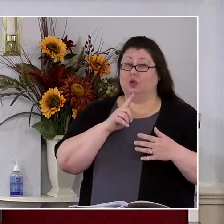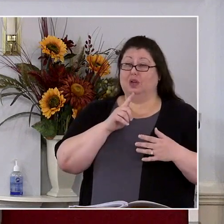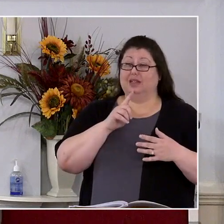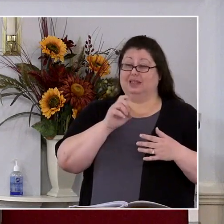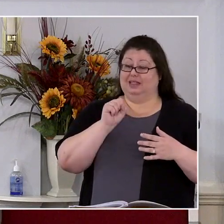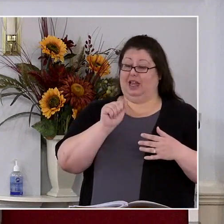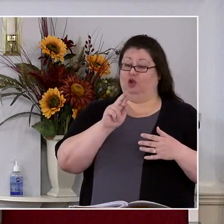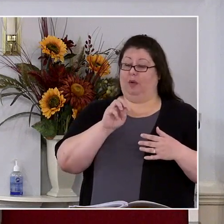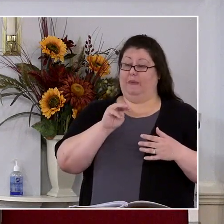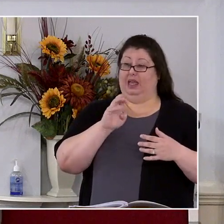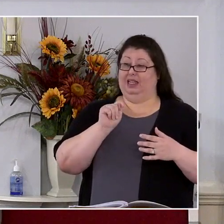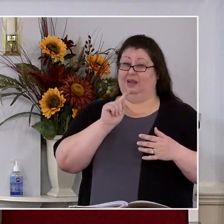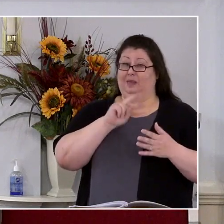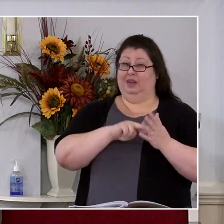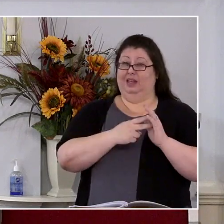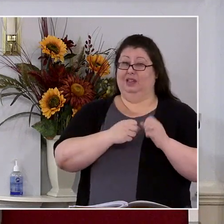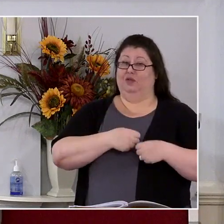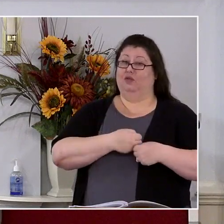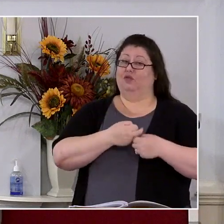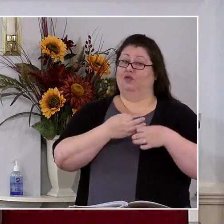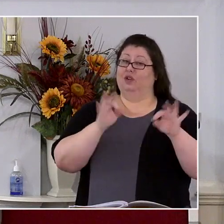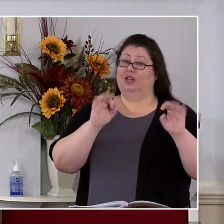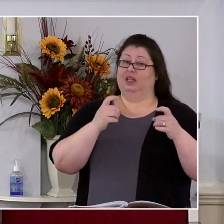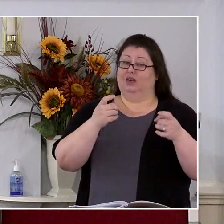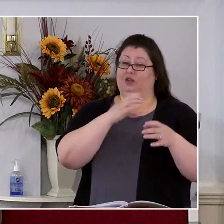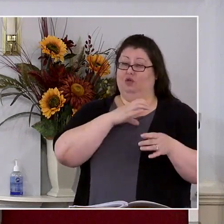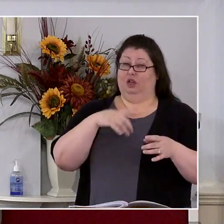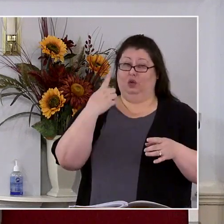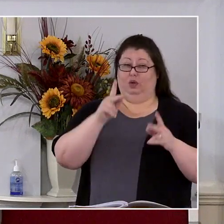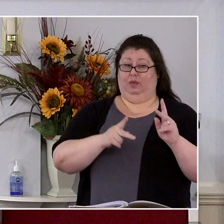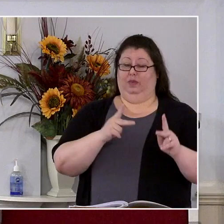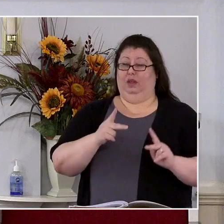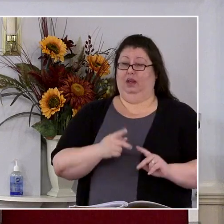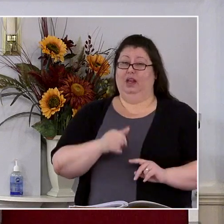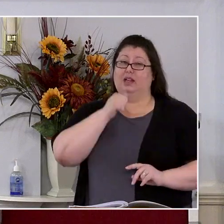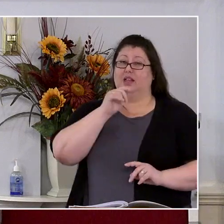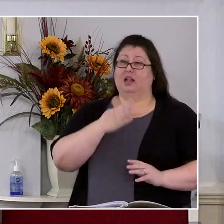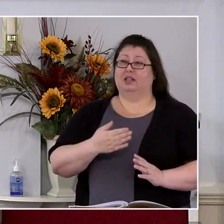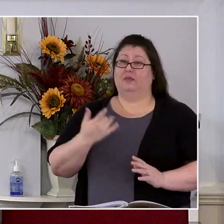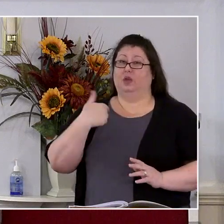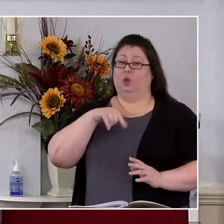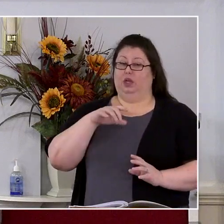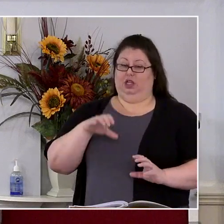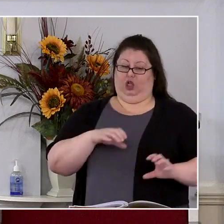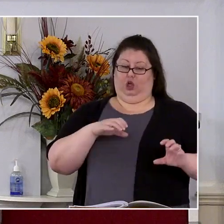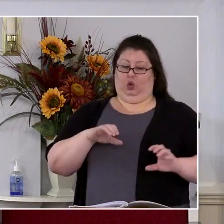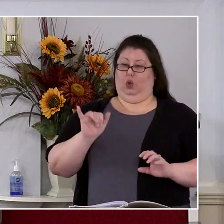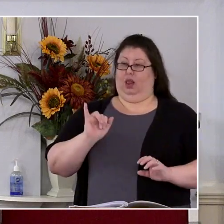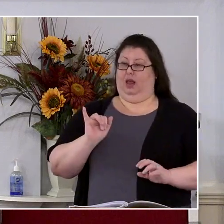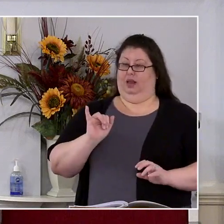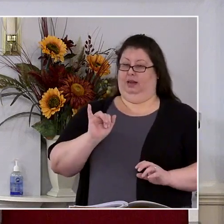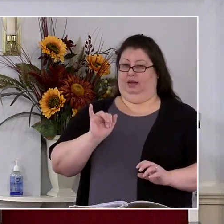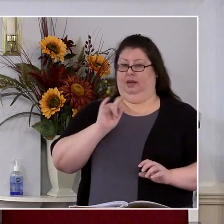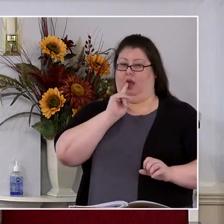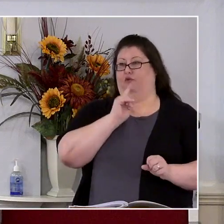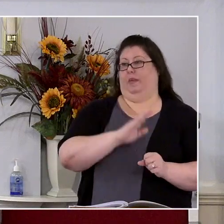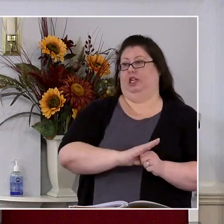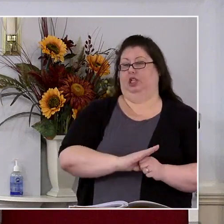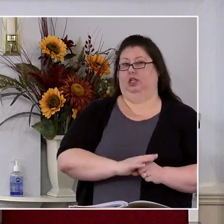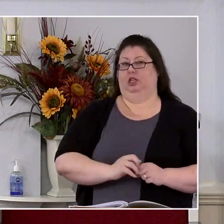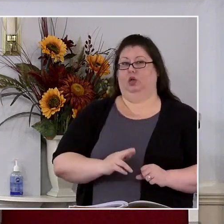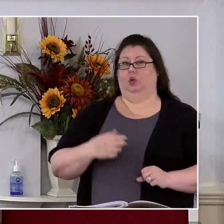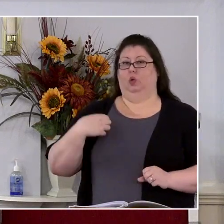of freely giving Christ to his people. It is not something we do, he said, like confirmation, or something